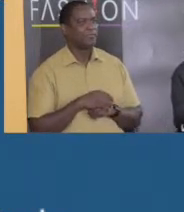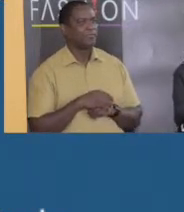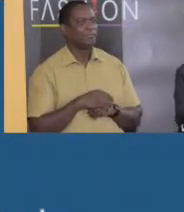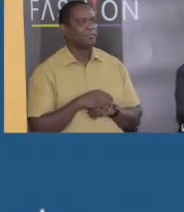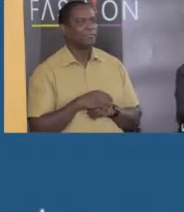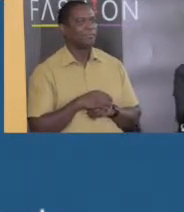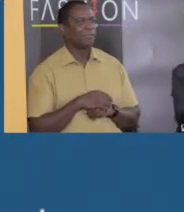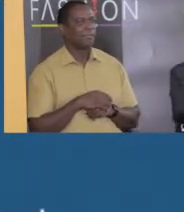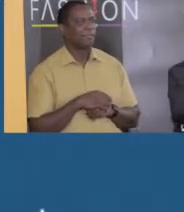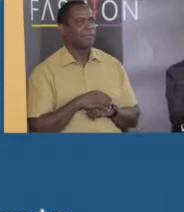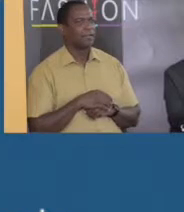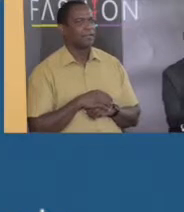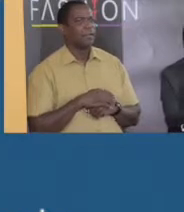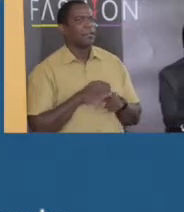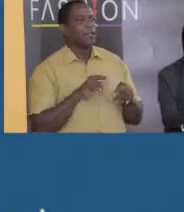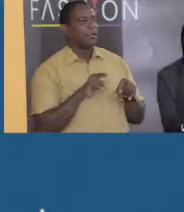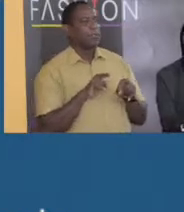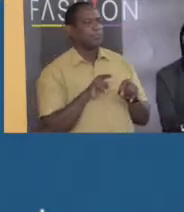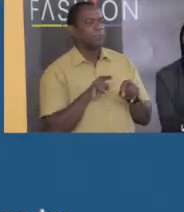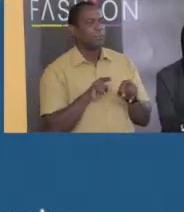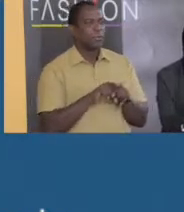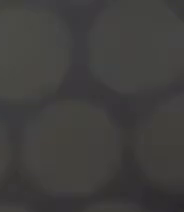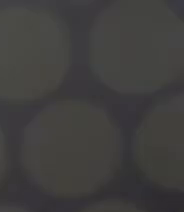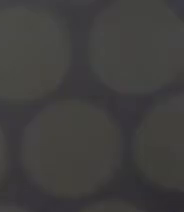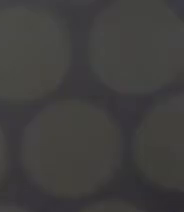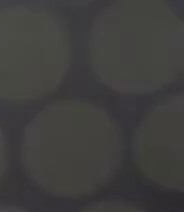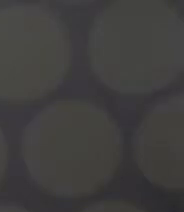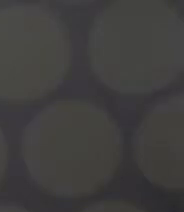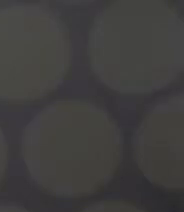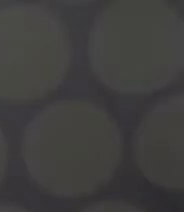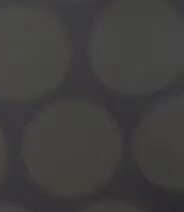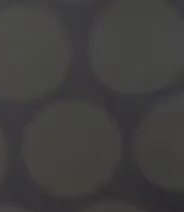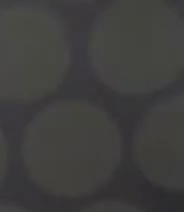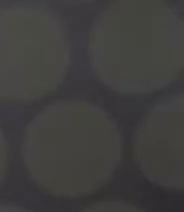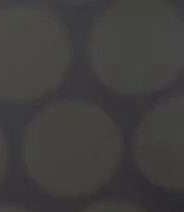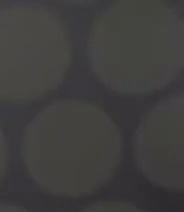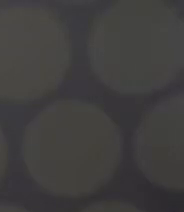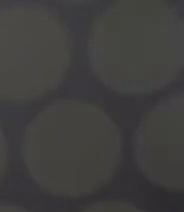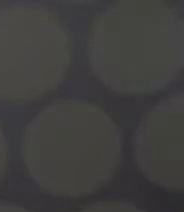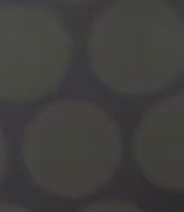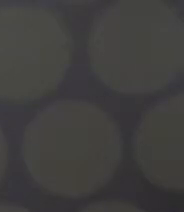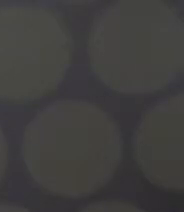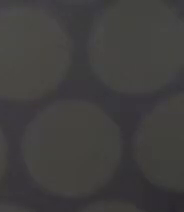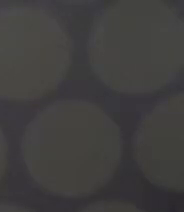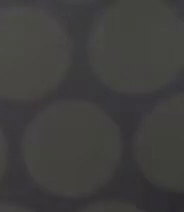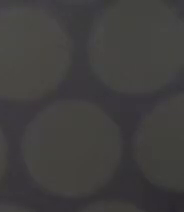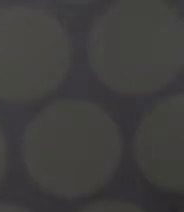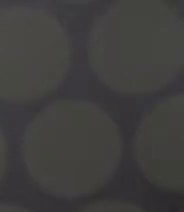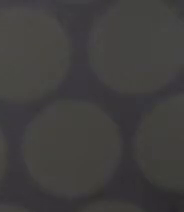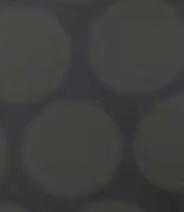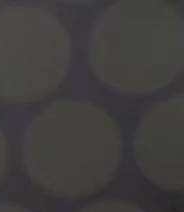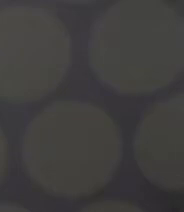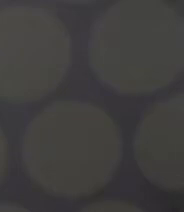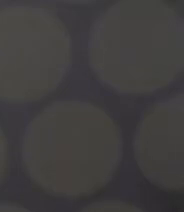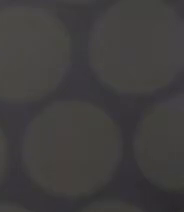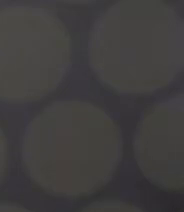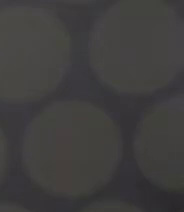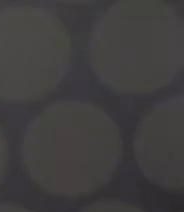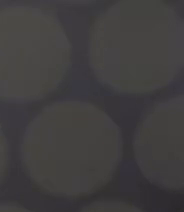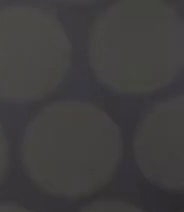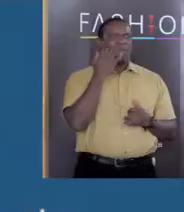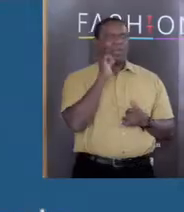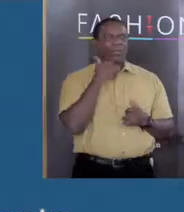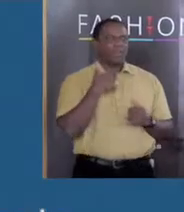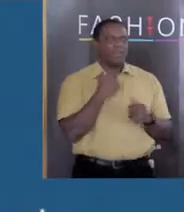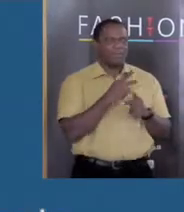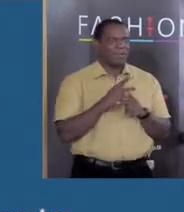also stimulate our local fashion industry. Right now, I think we are a little bit stagnated because we don't have